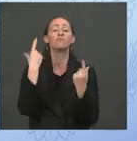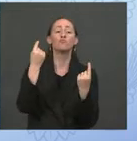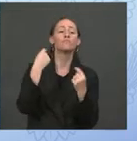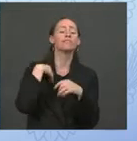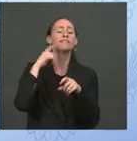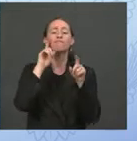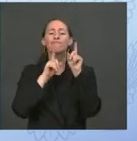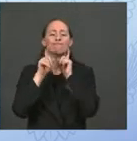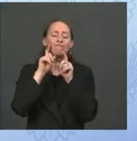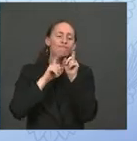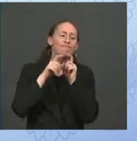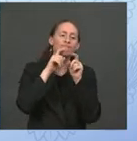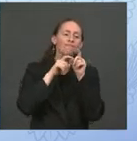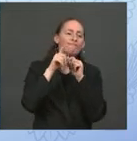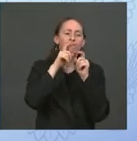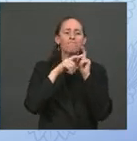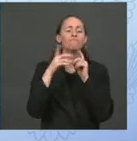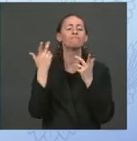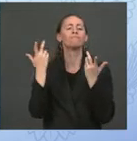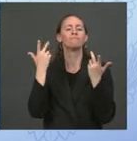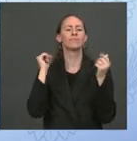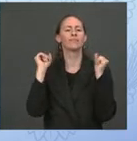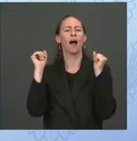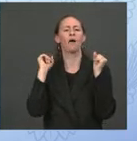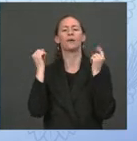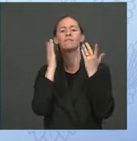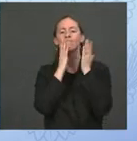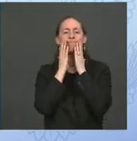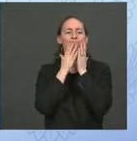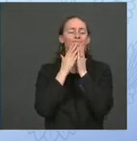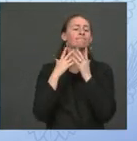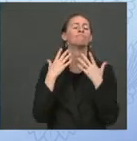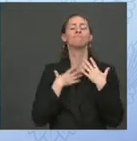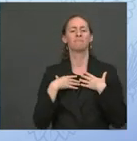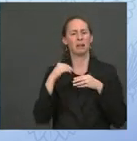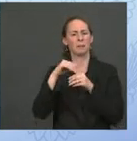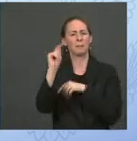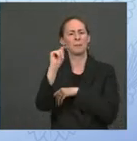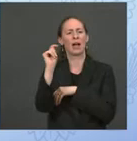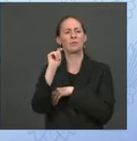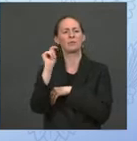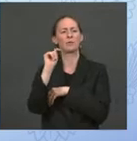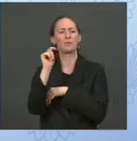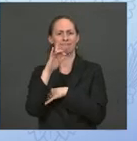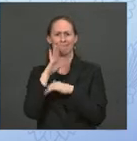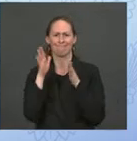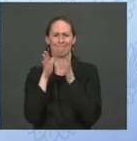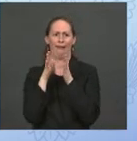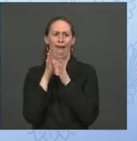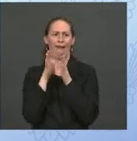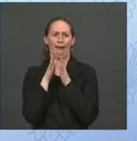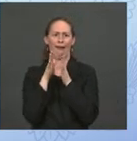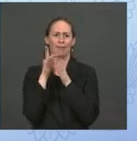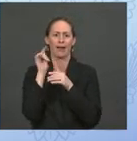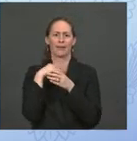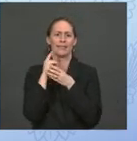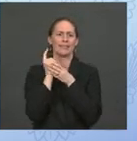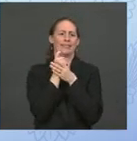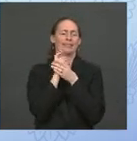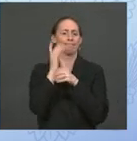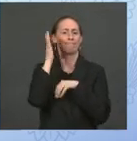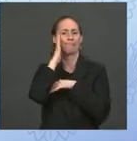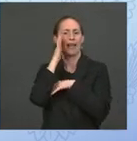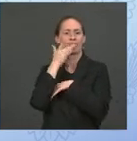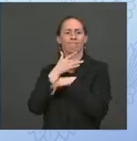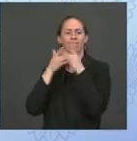a towel around me. And I was in the bathroom, which is like 8 by 10, and 2 beds with the headboards nailed